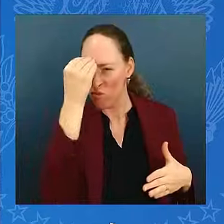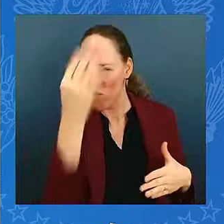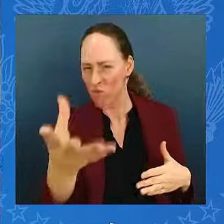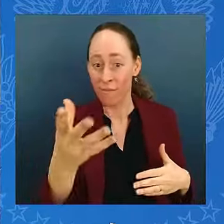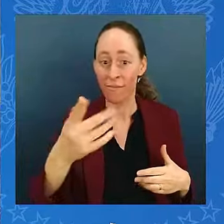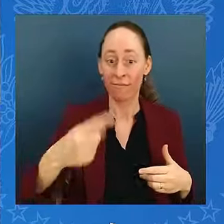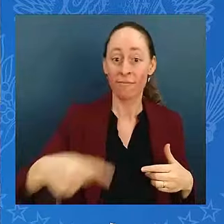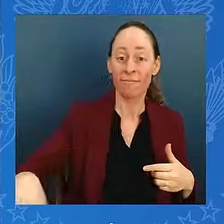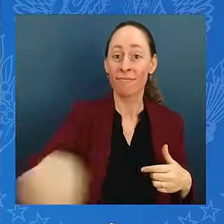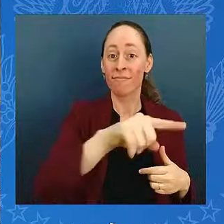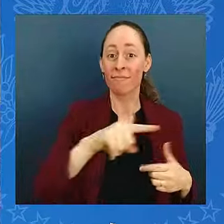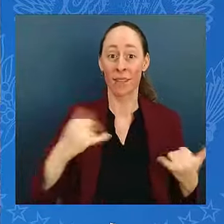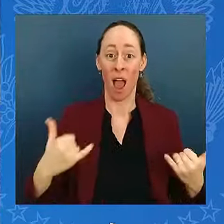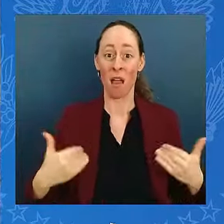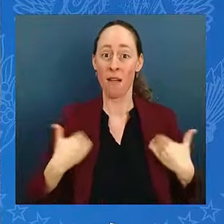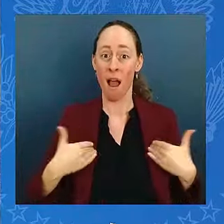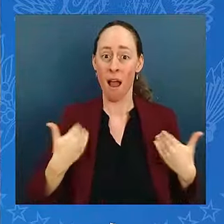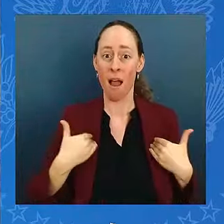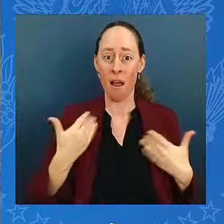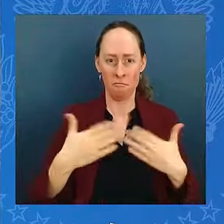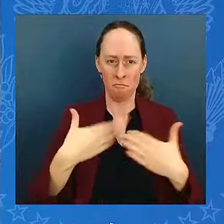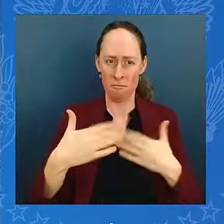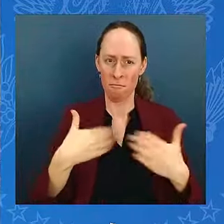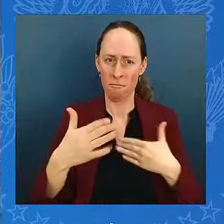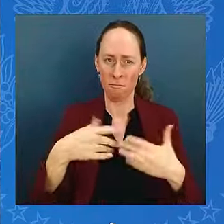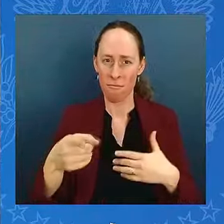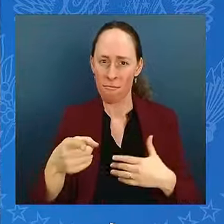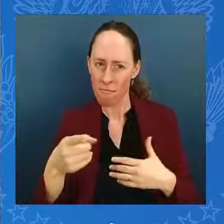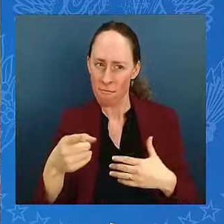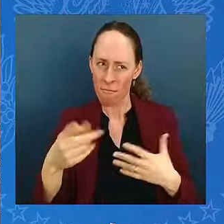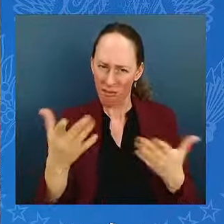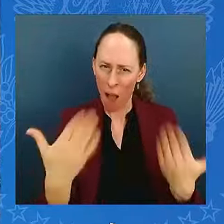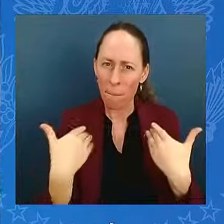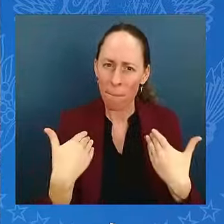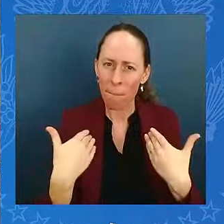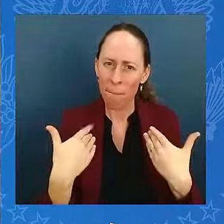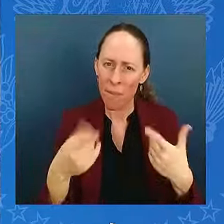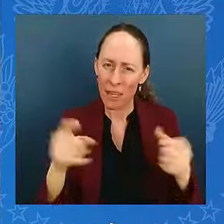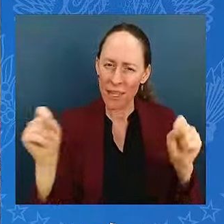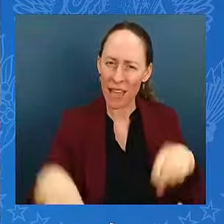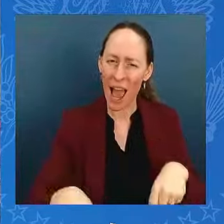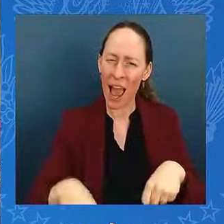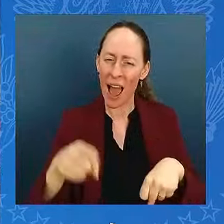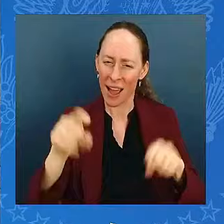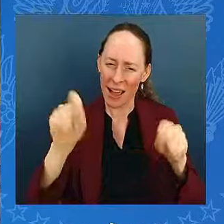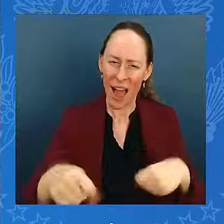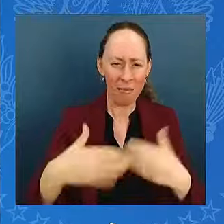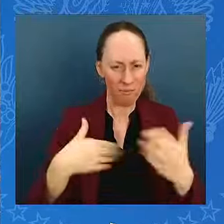And the guys.